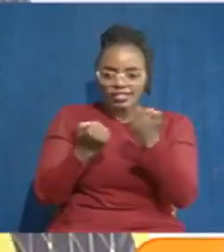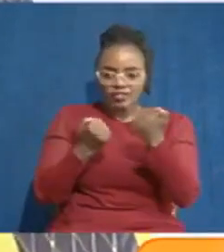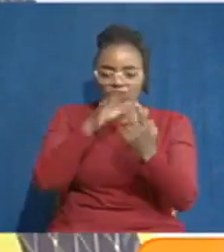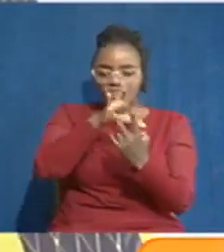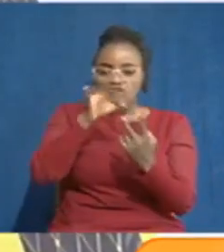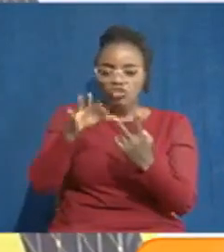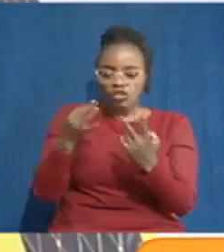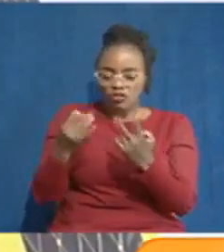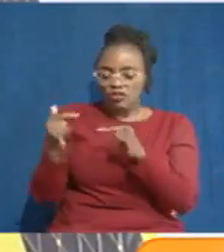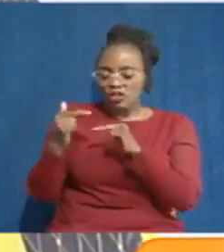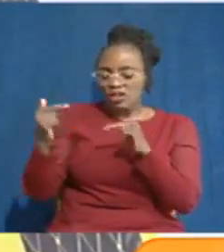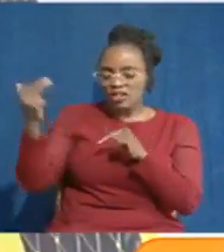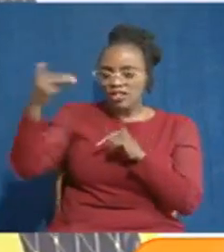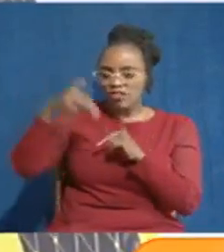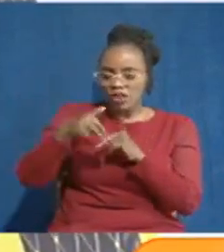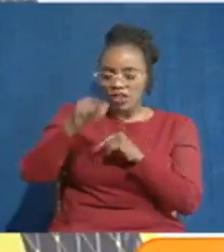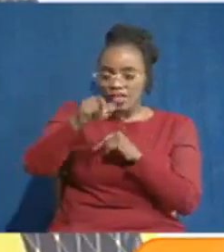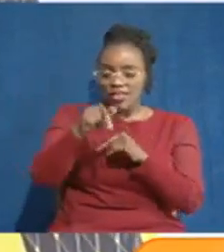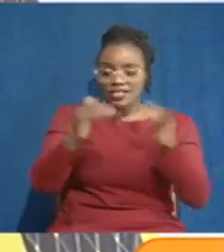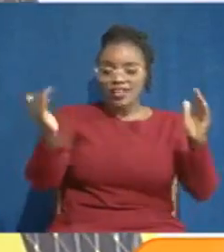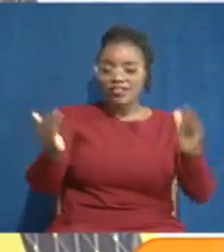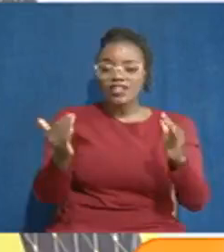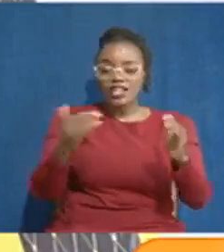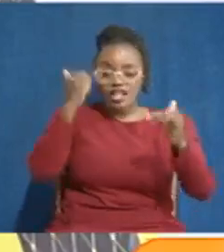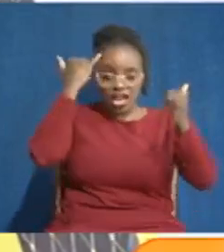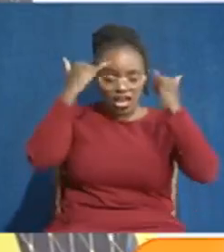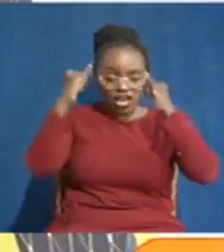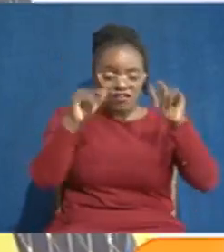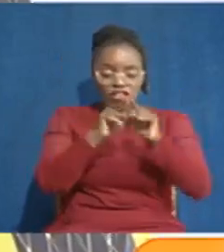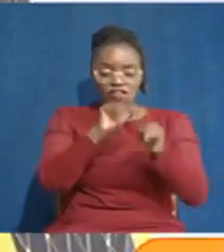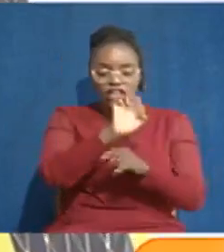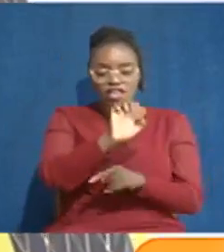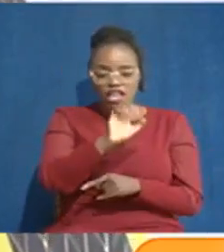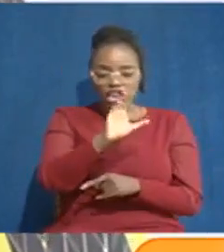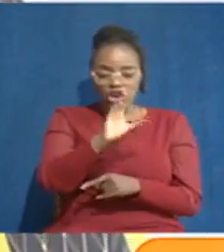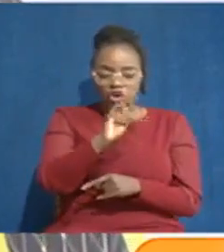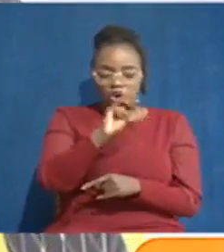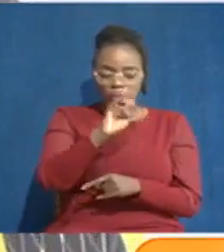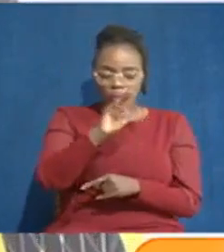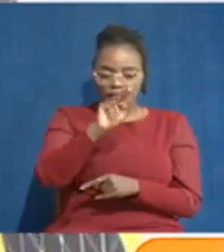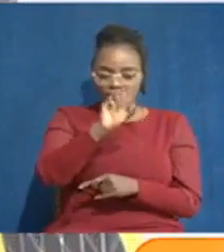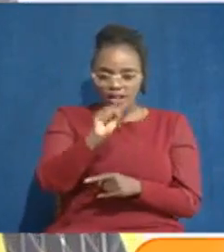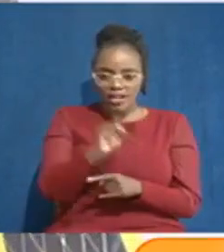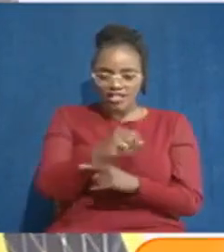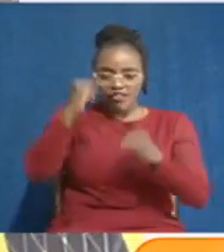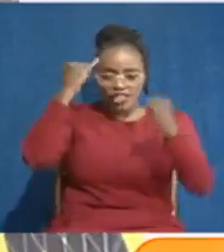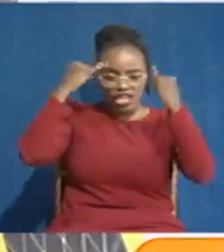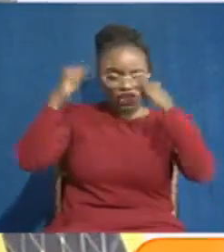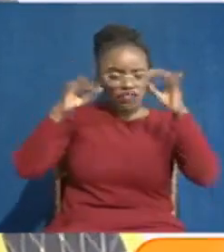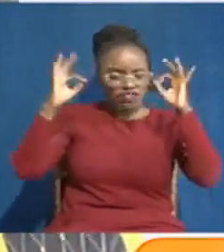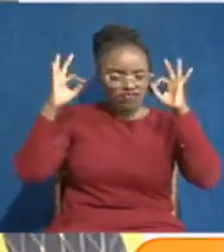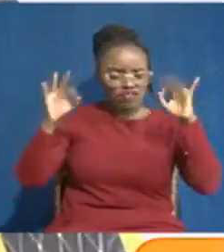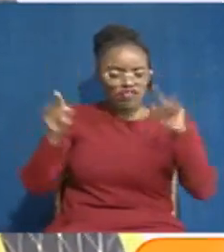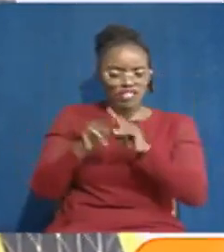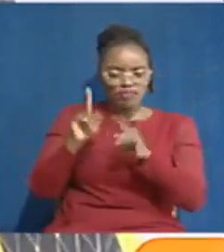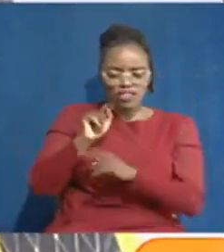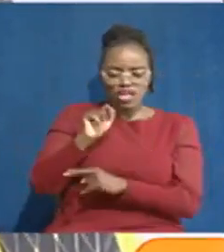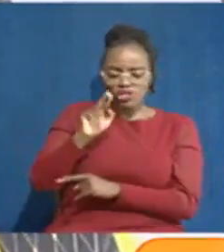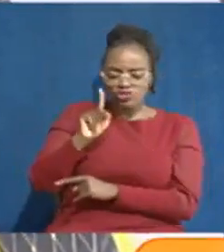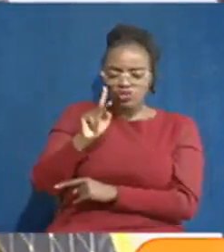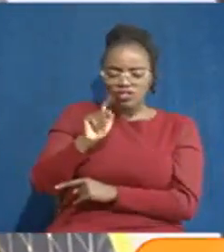to fossil fuels. This has encouraged innovators like Ecomobilus to come up with climate-friendly innovations like this tuk-tuk